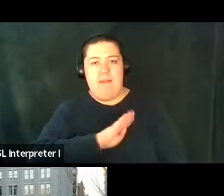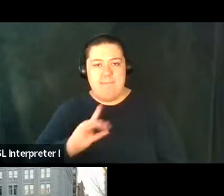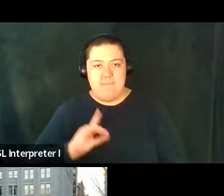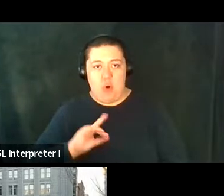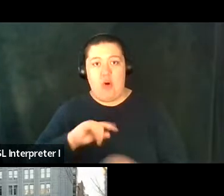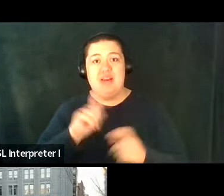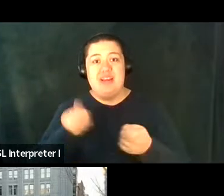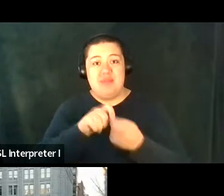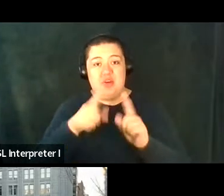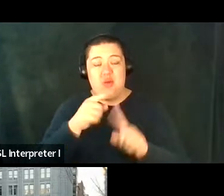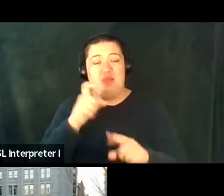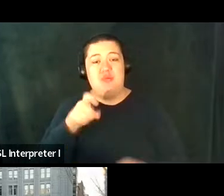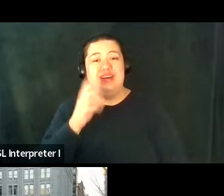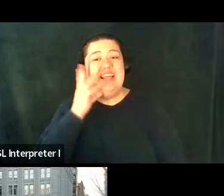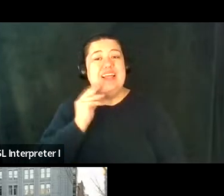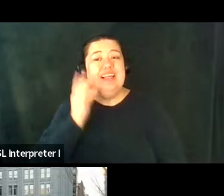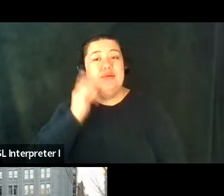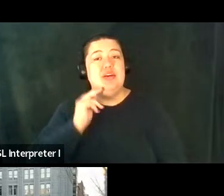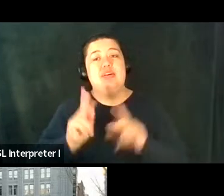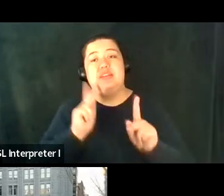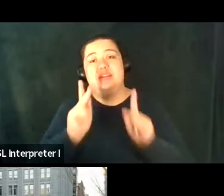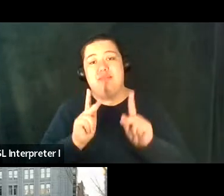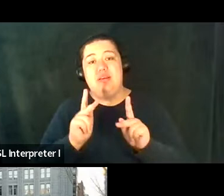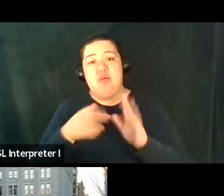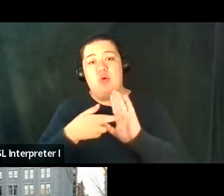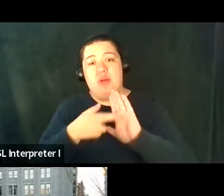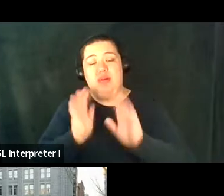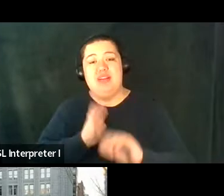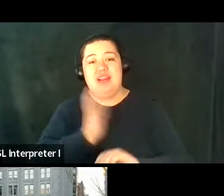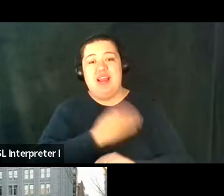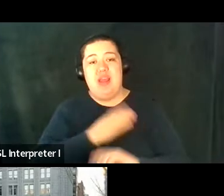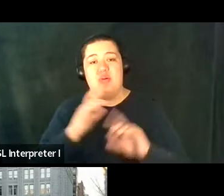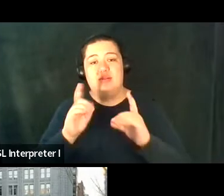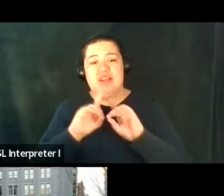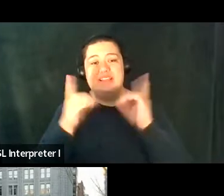experienced folks representing our district residents. Thank you, Chairman.